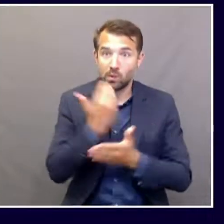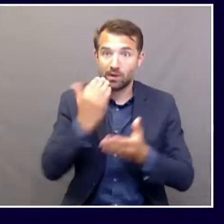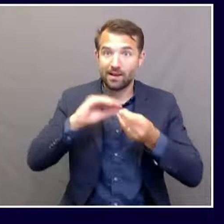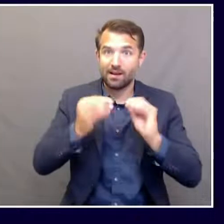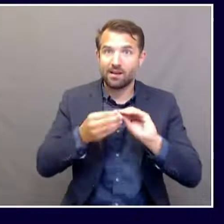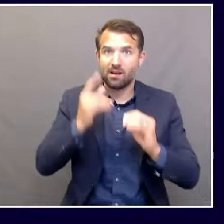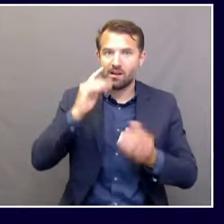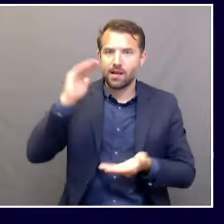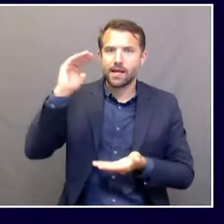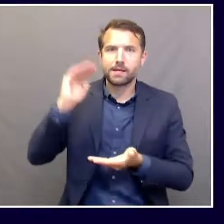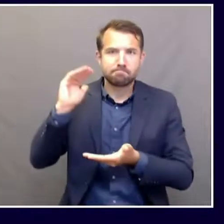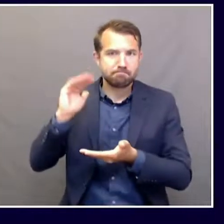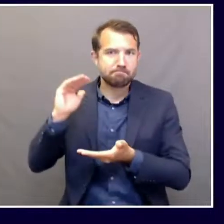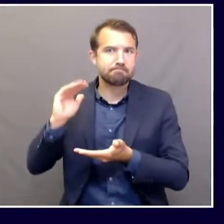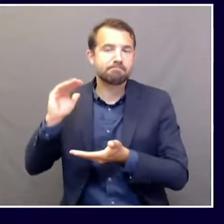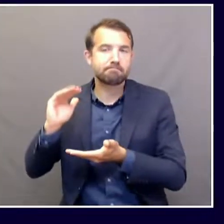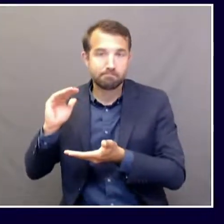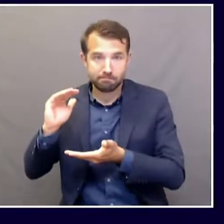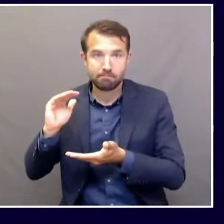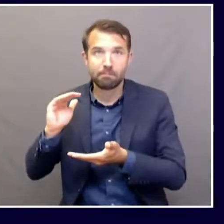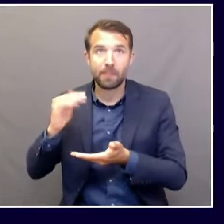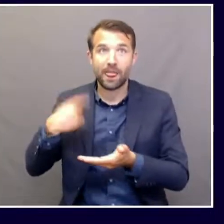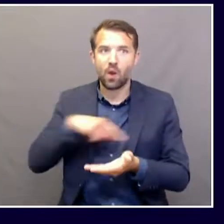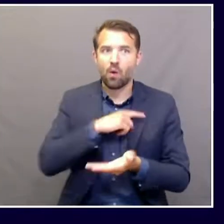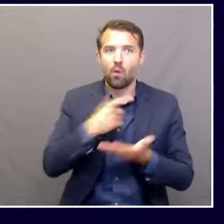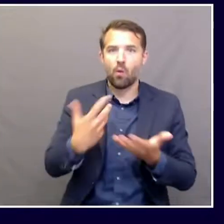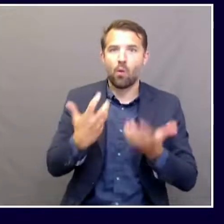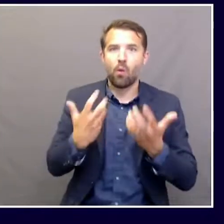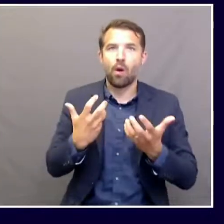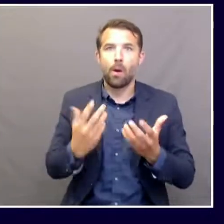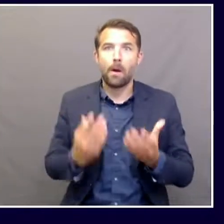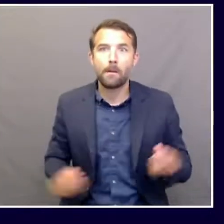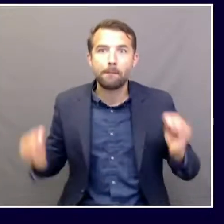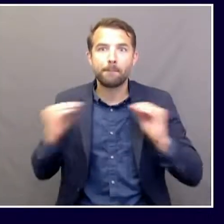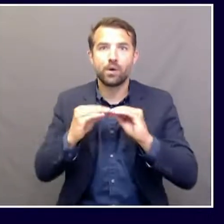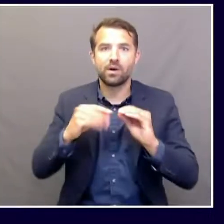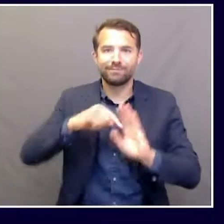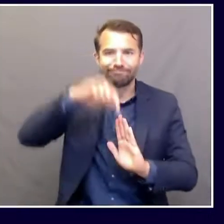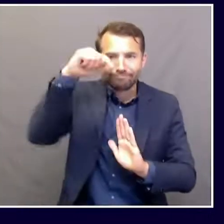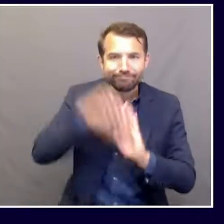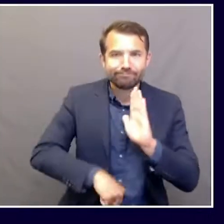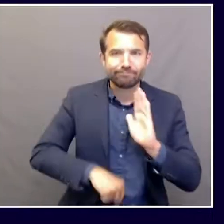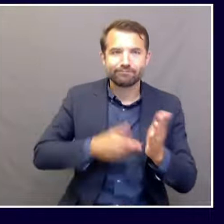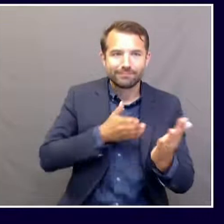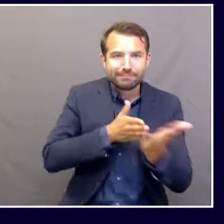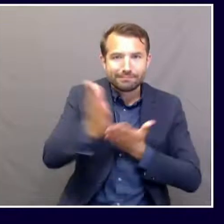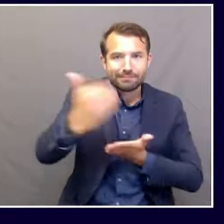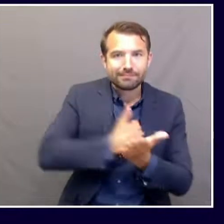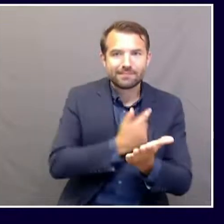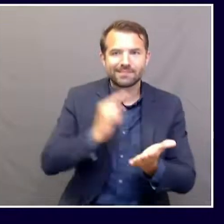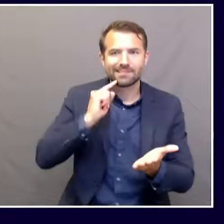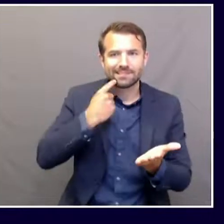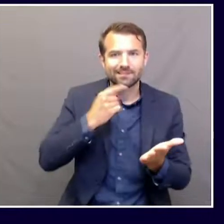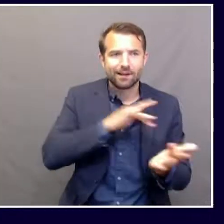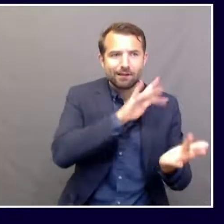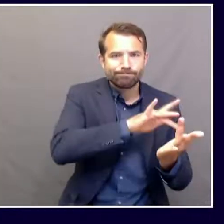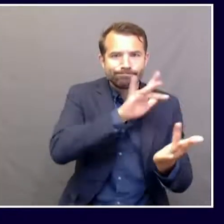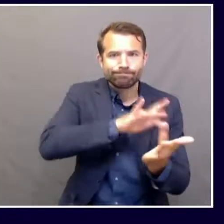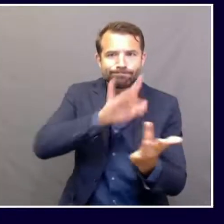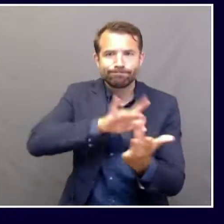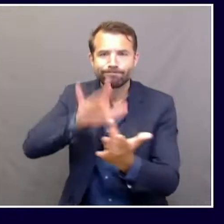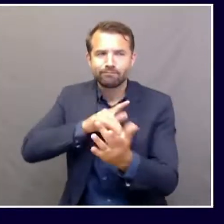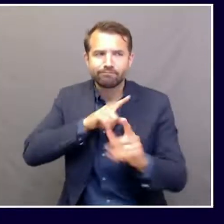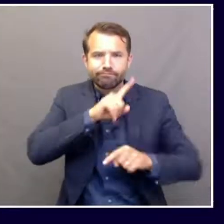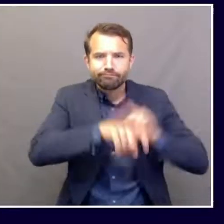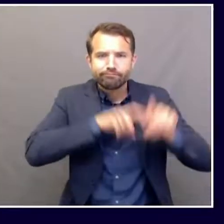your question, we want to ramp up the intensity of our case investigations and contact tracing, because as you note,